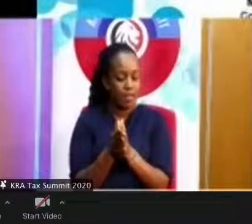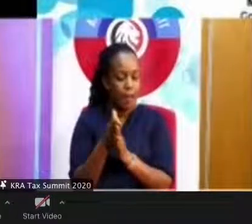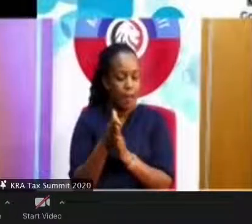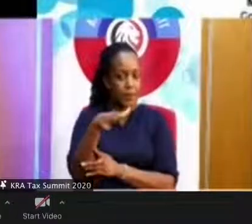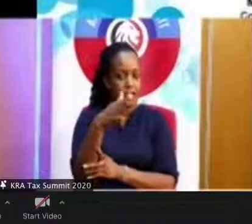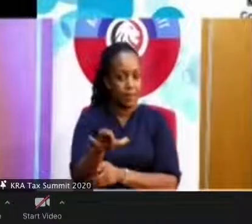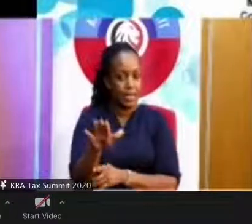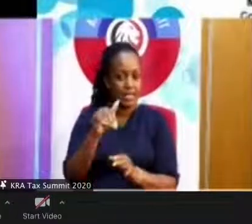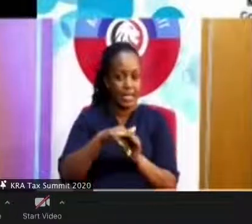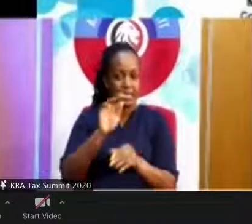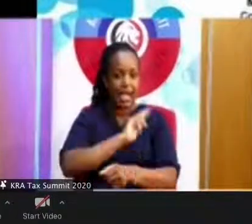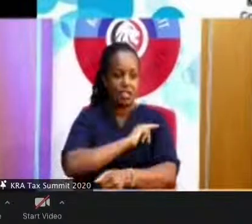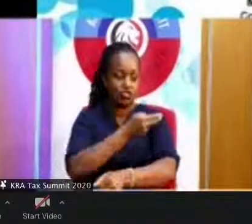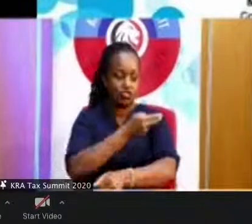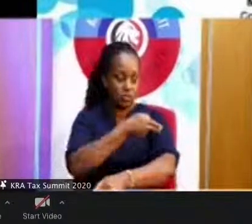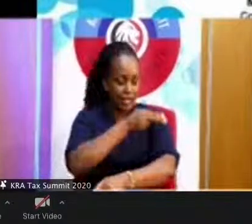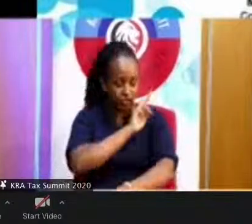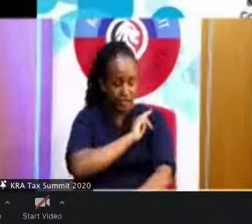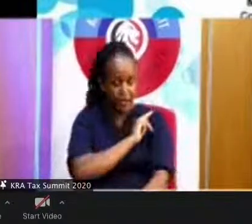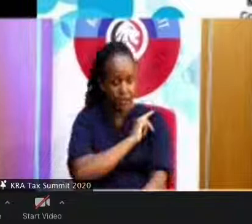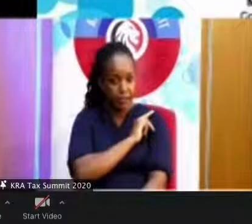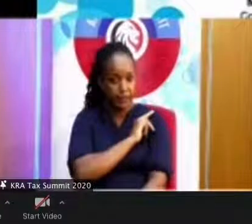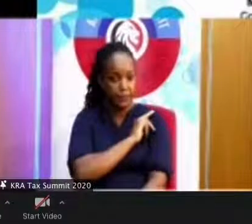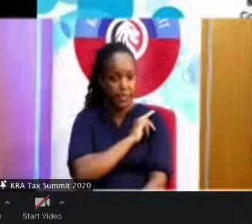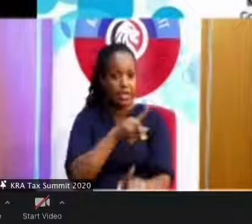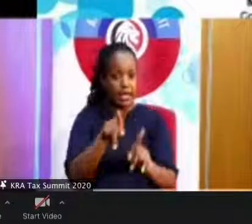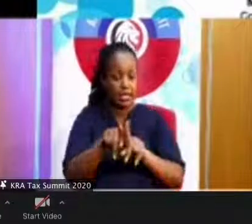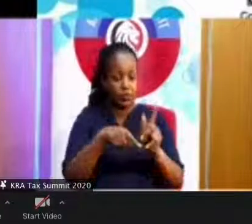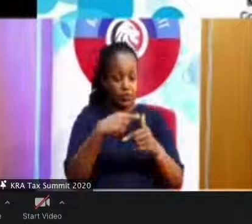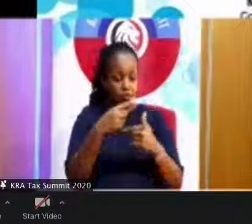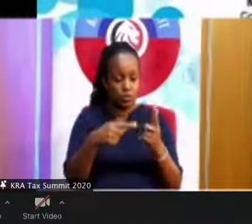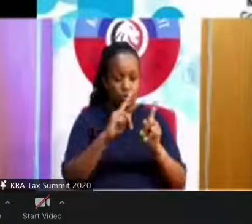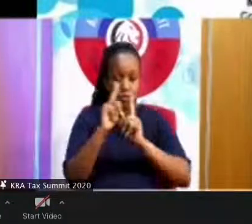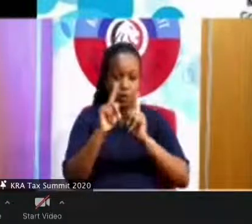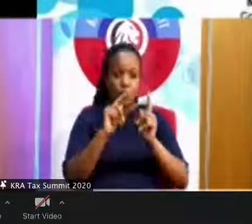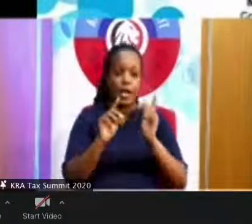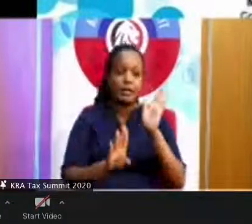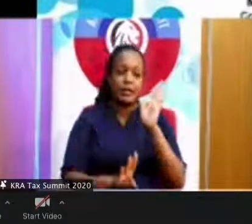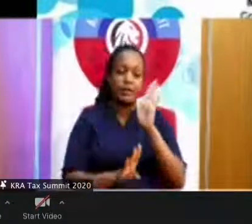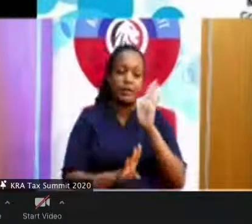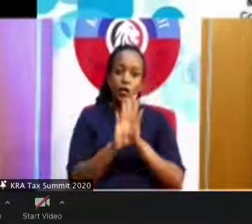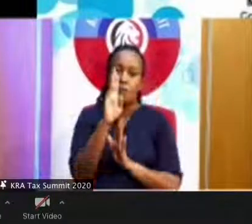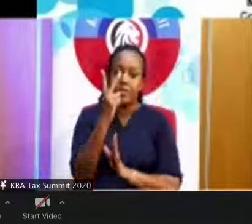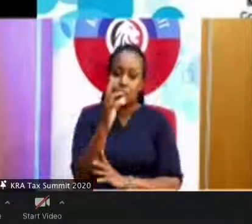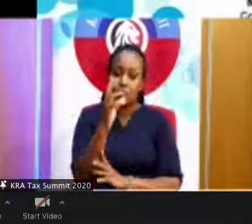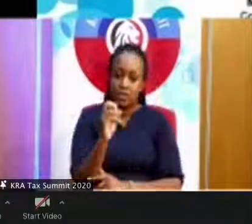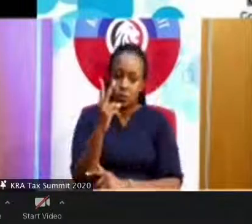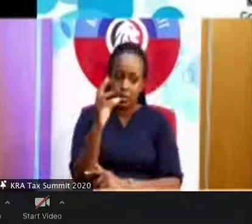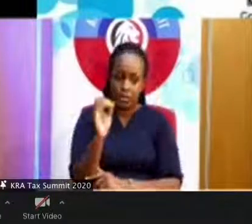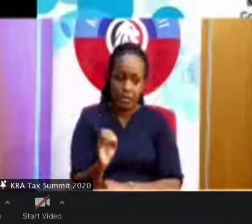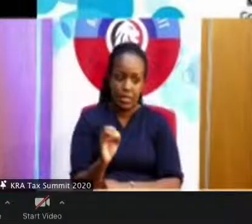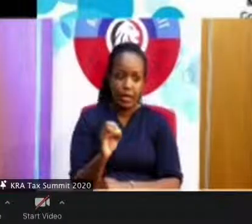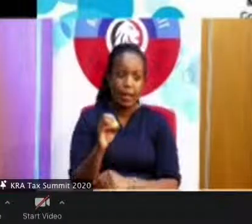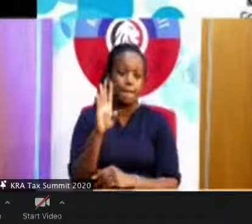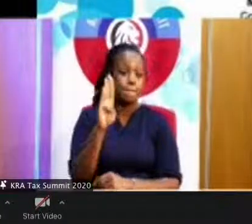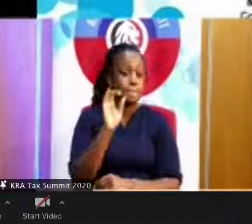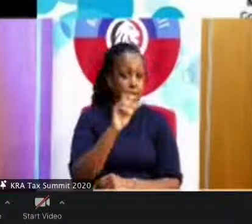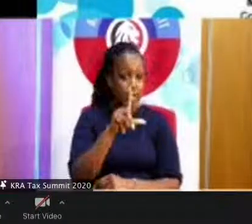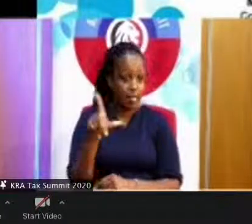Nigeria. As we speak, we are developing the 2020 Finance Bill to support